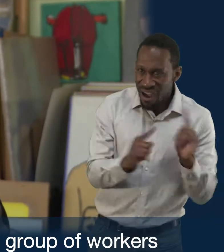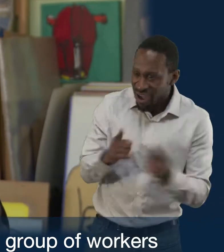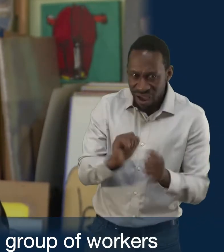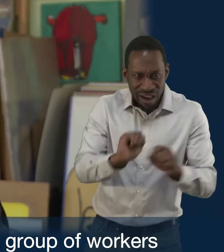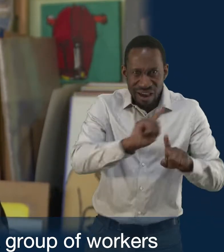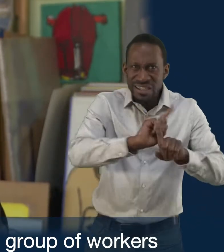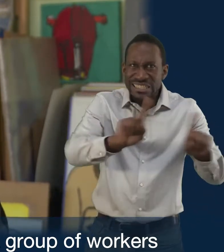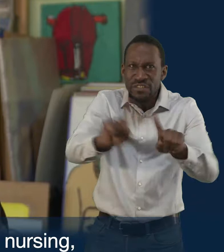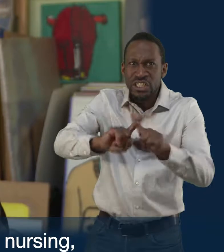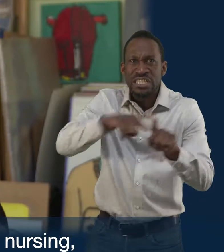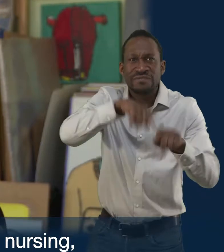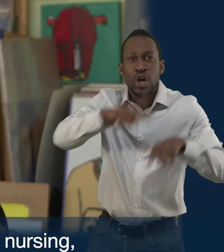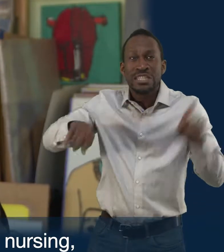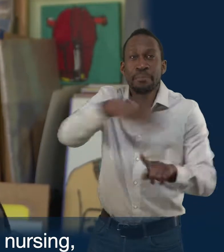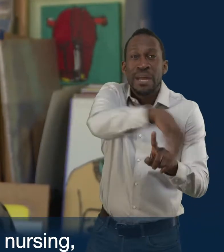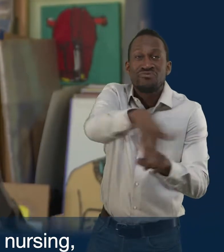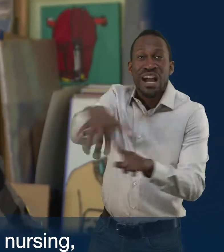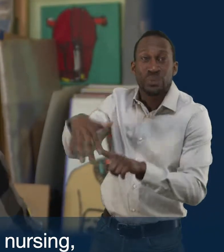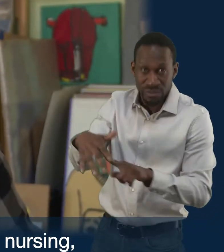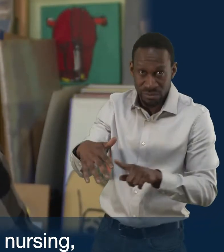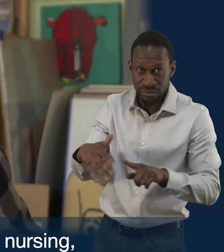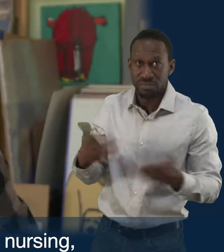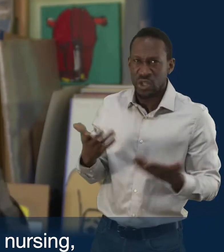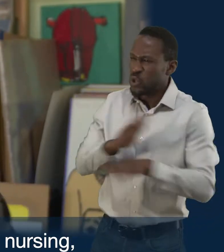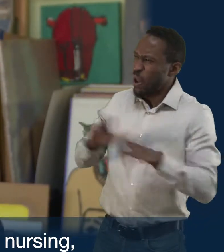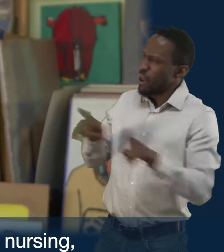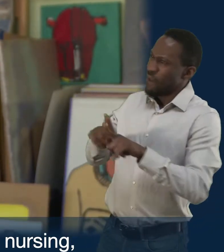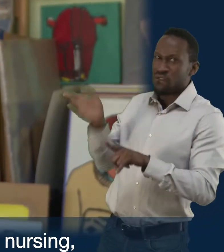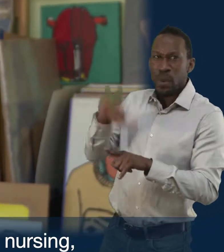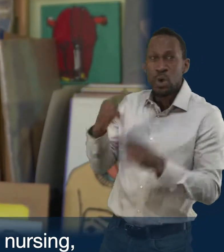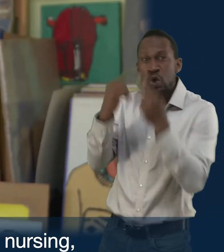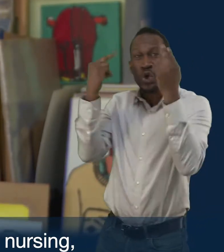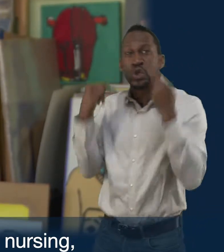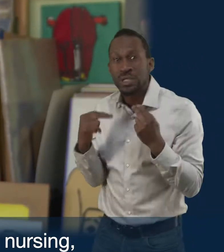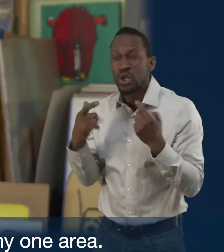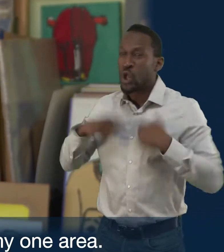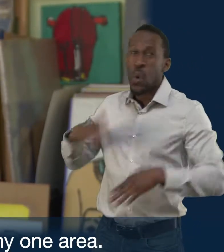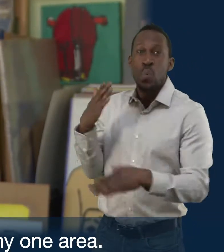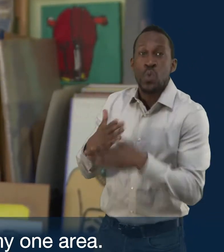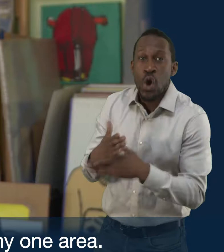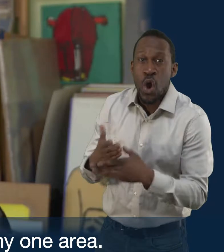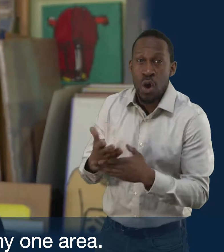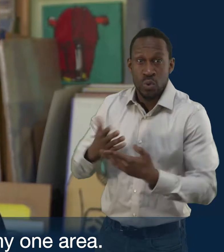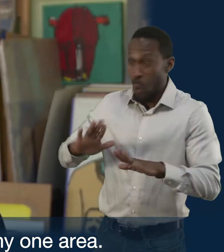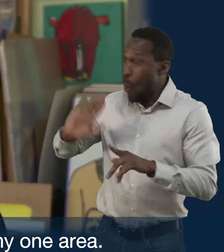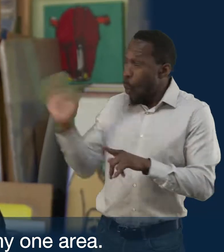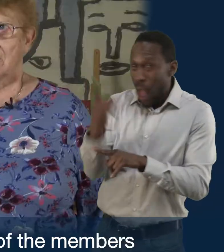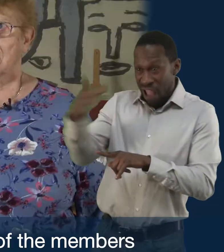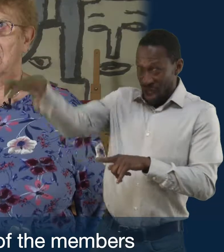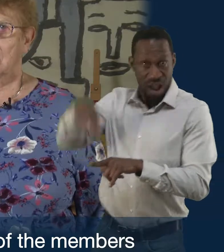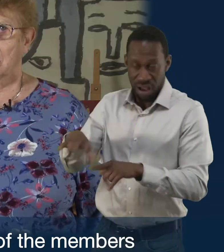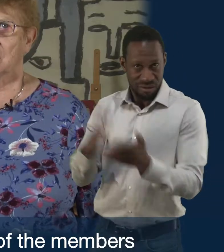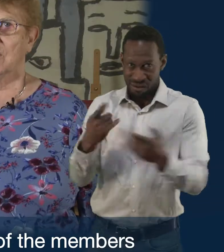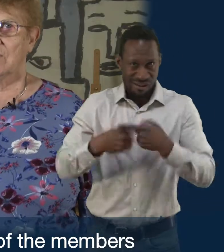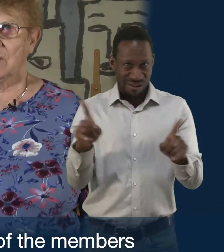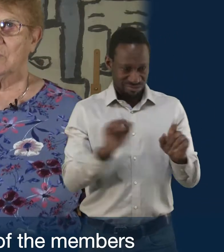diverse backgrounds, who weren't all from nursing, who weren't all from social work, who weren't all from any one area.